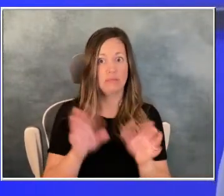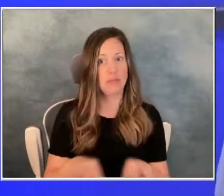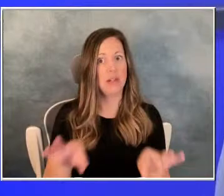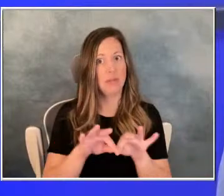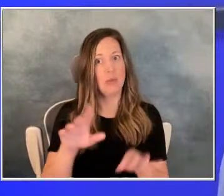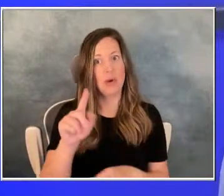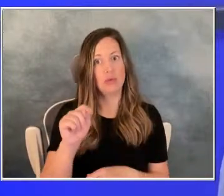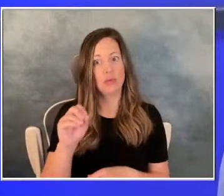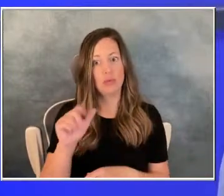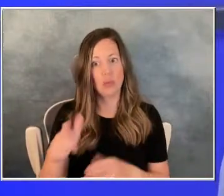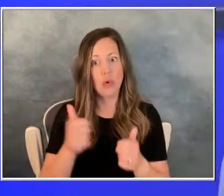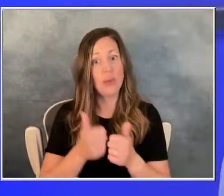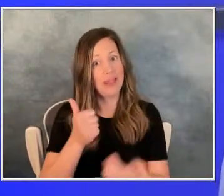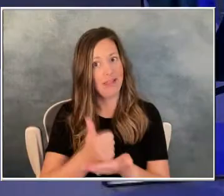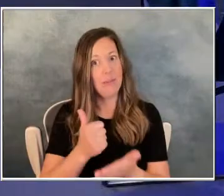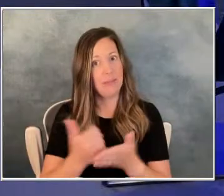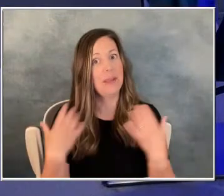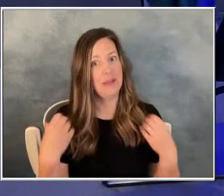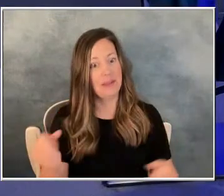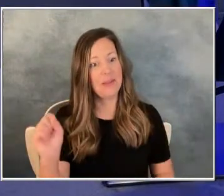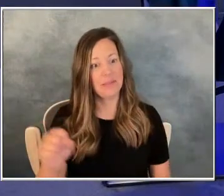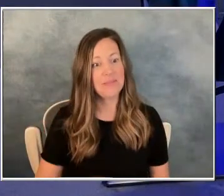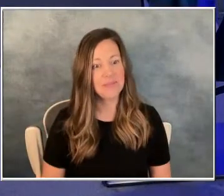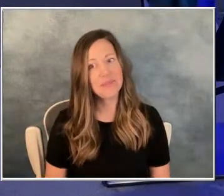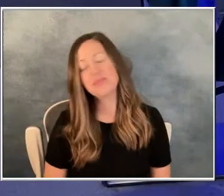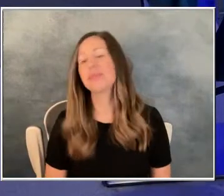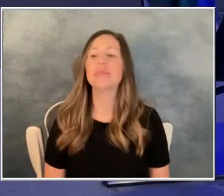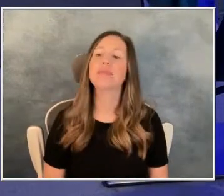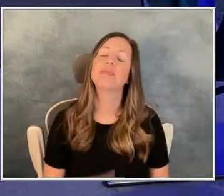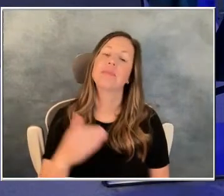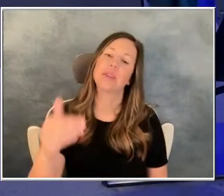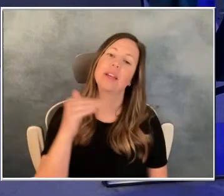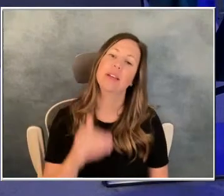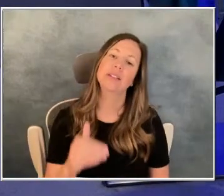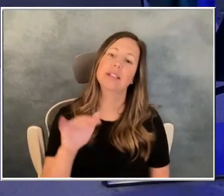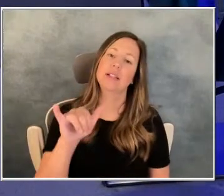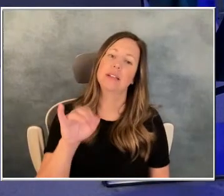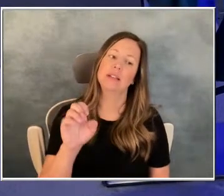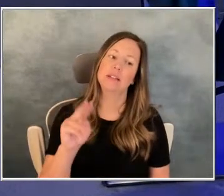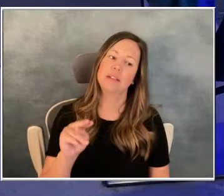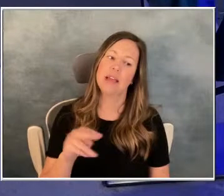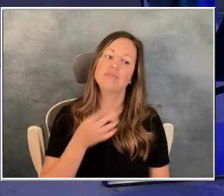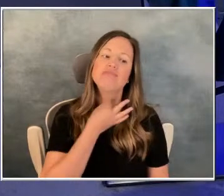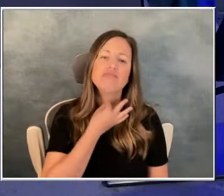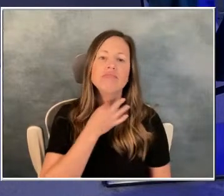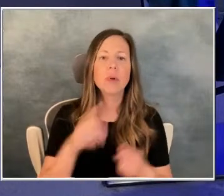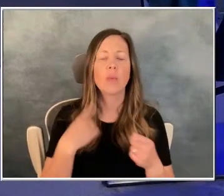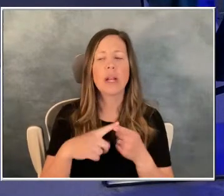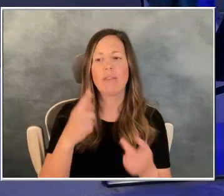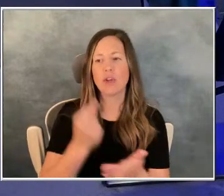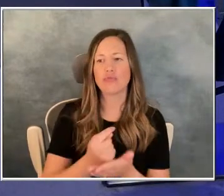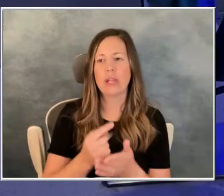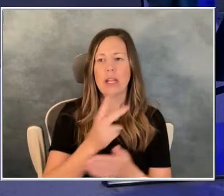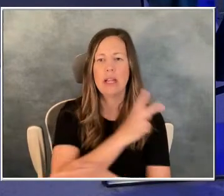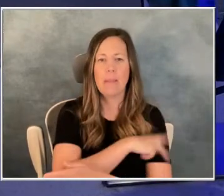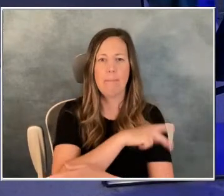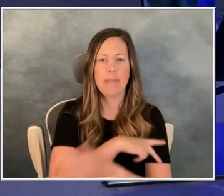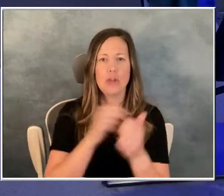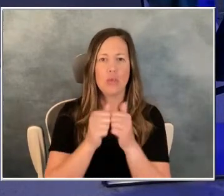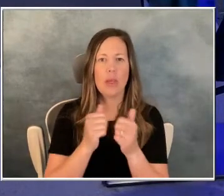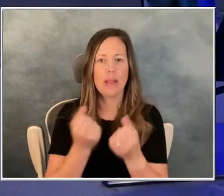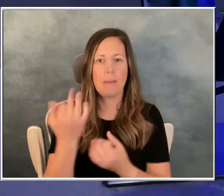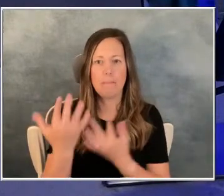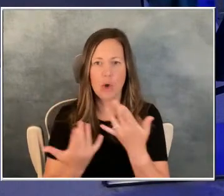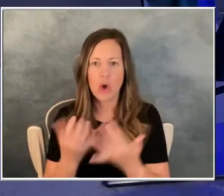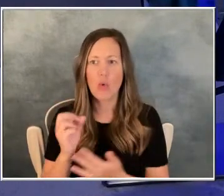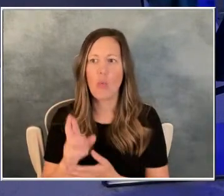helping wounds heal. Yeah. Yen has an interesting question. Yen wants to know, when you're treating a patient with burns, or even if this